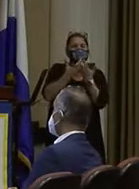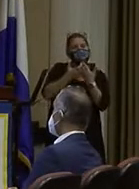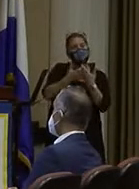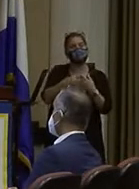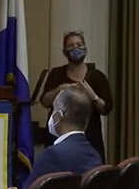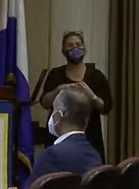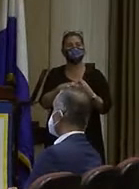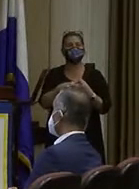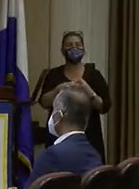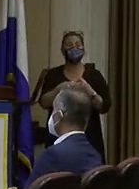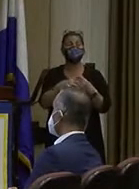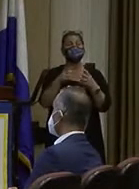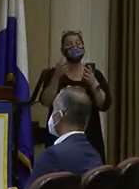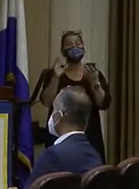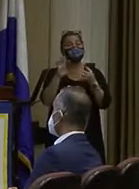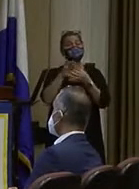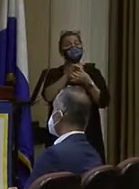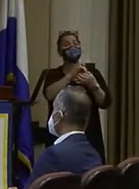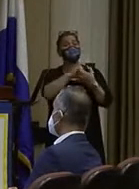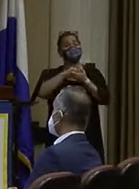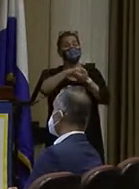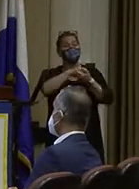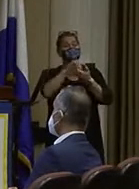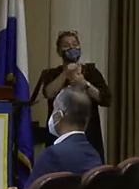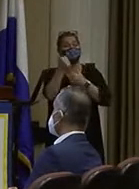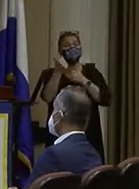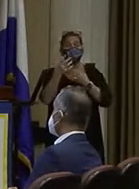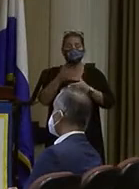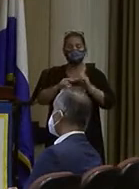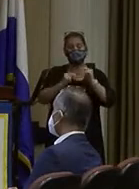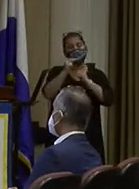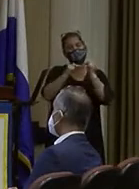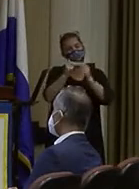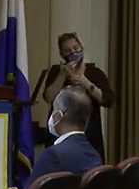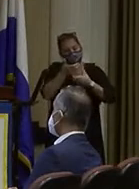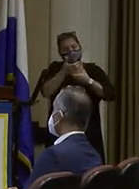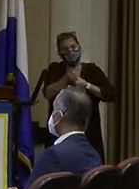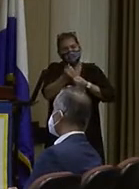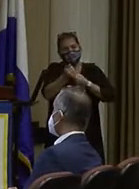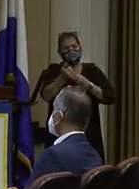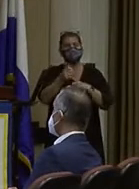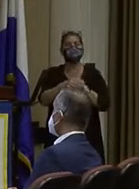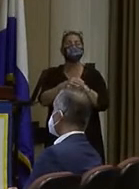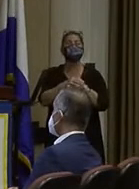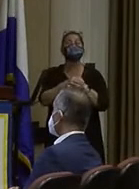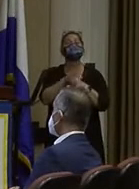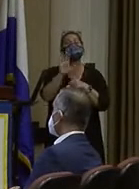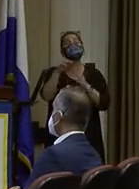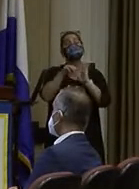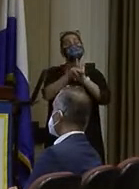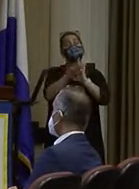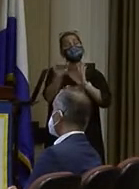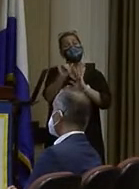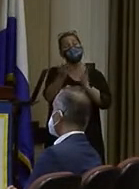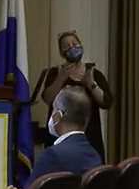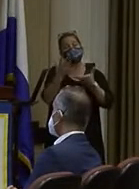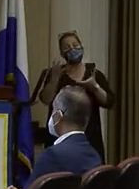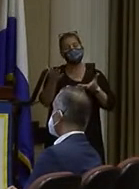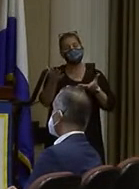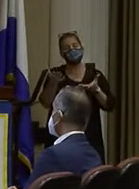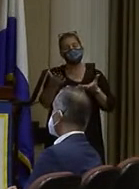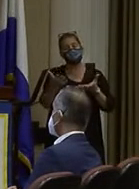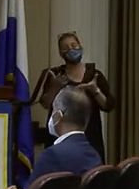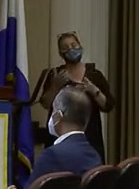needed, and partnering with others to build relationships, trust, and greater impact. The model also seeks to empower